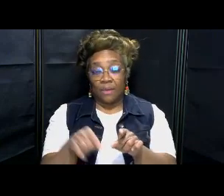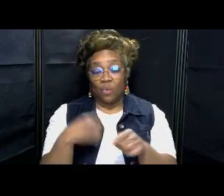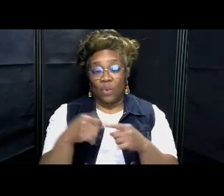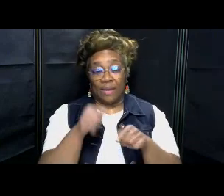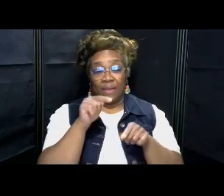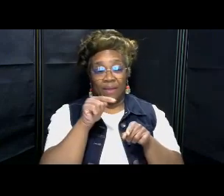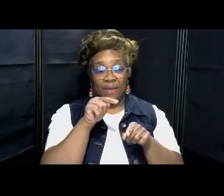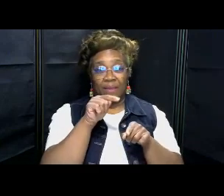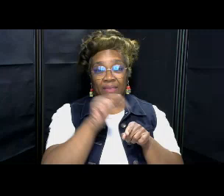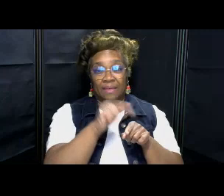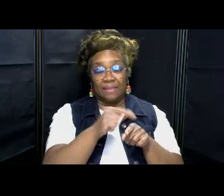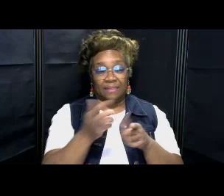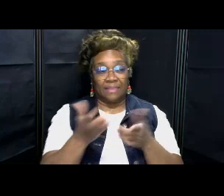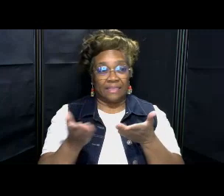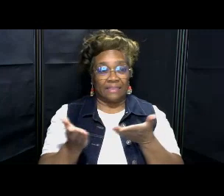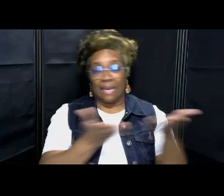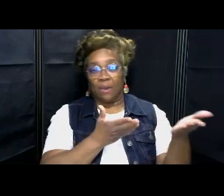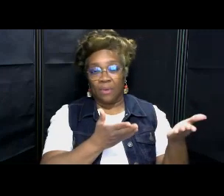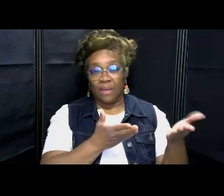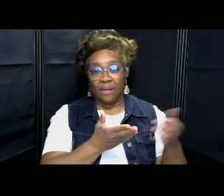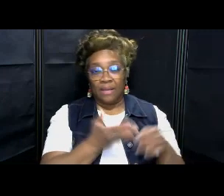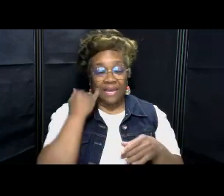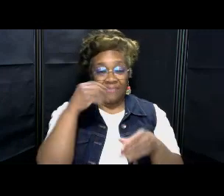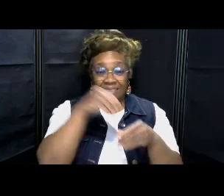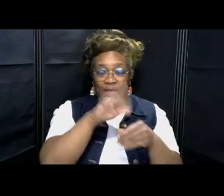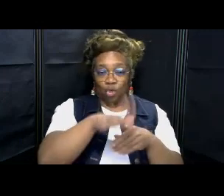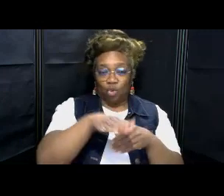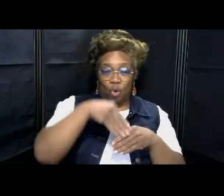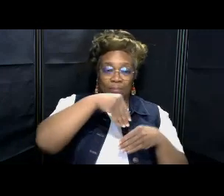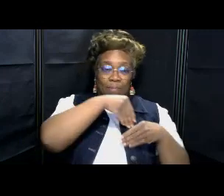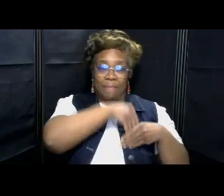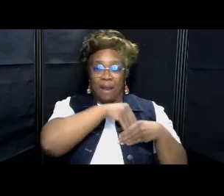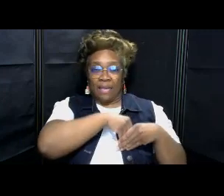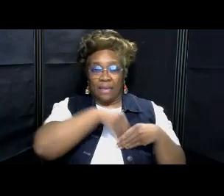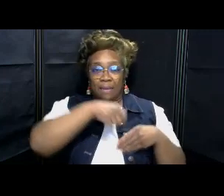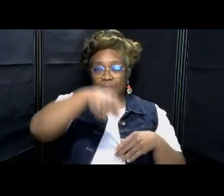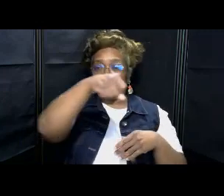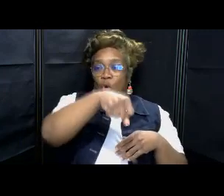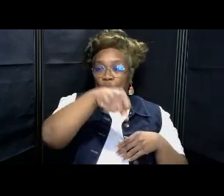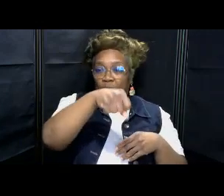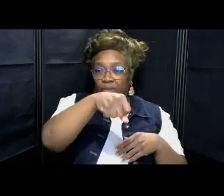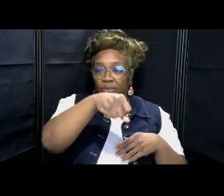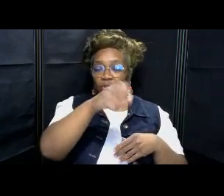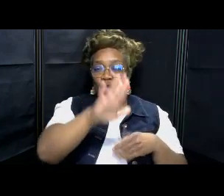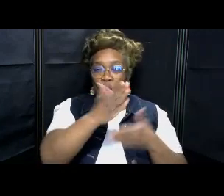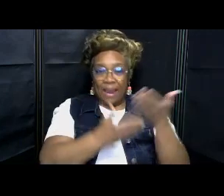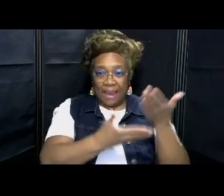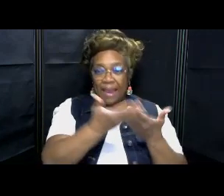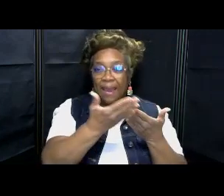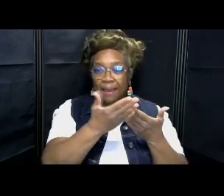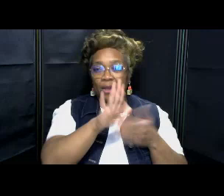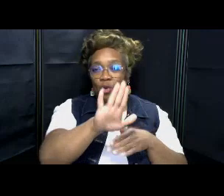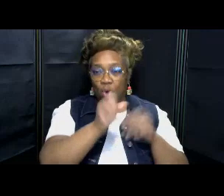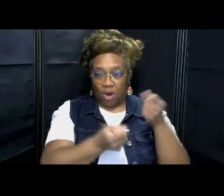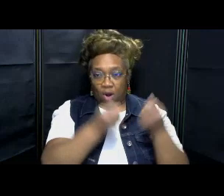being transported. That means if it's in your pocket, if it is in your purse, if it's in your hand or even in your